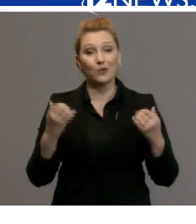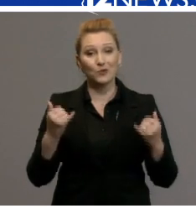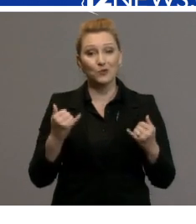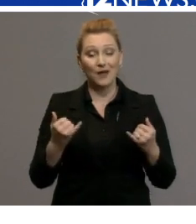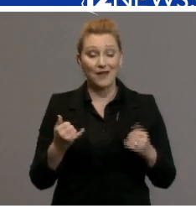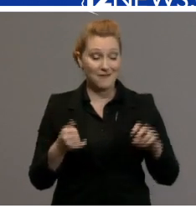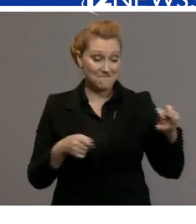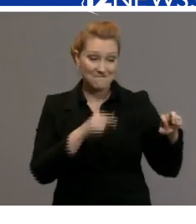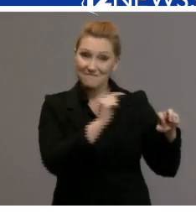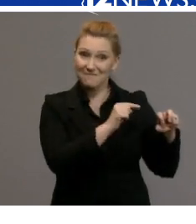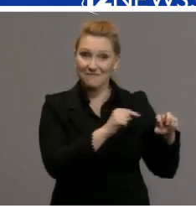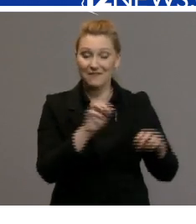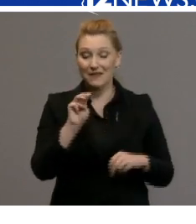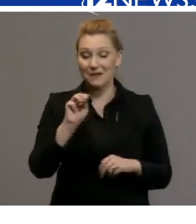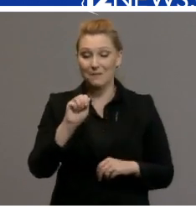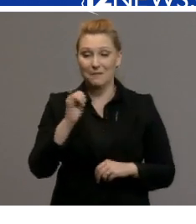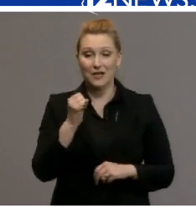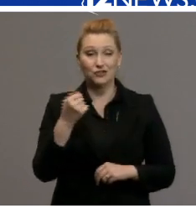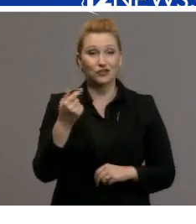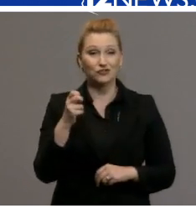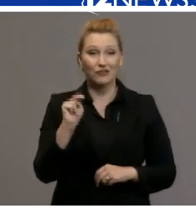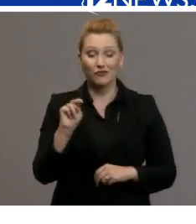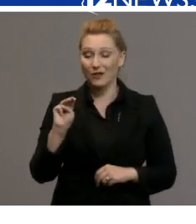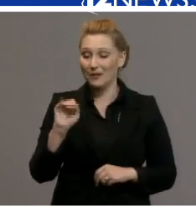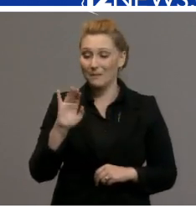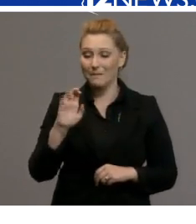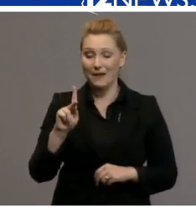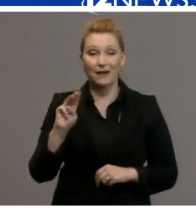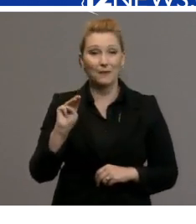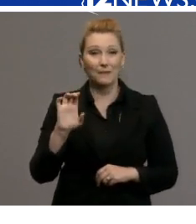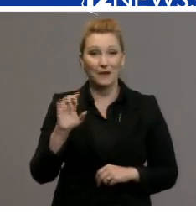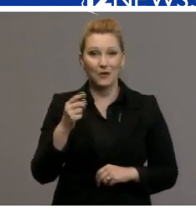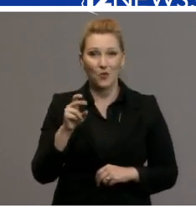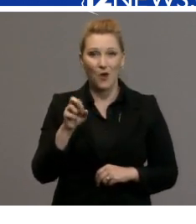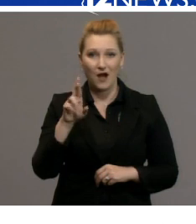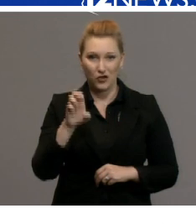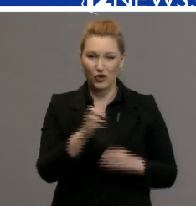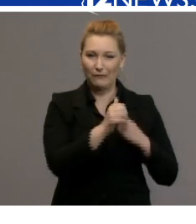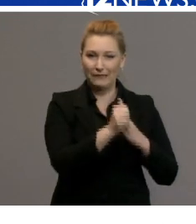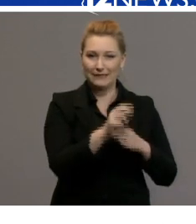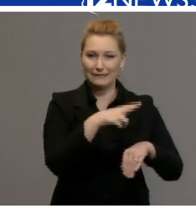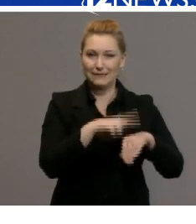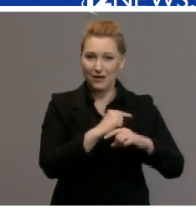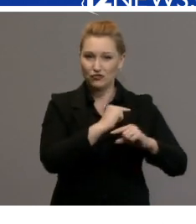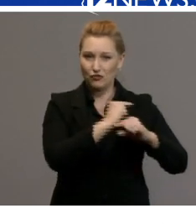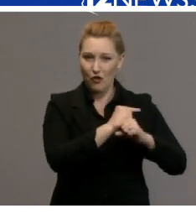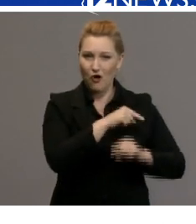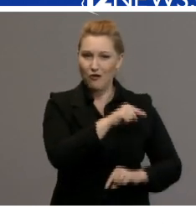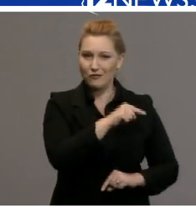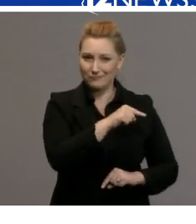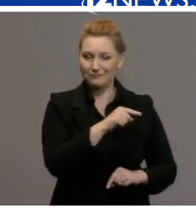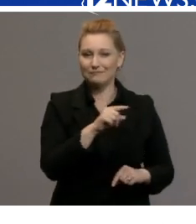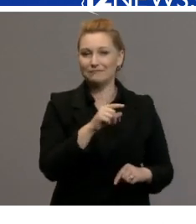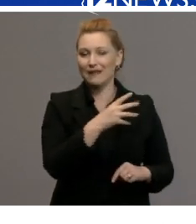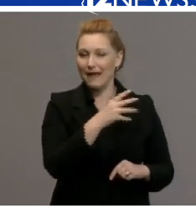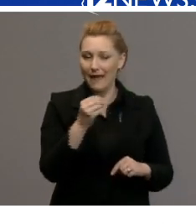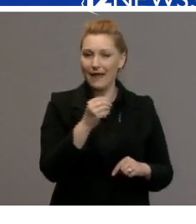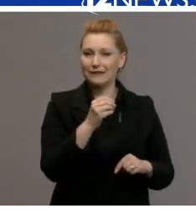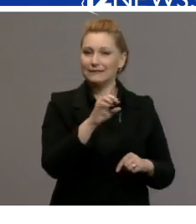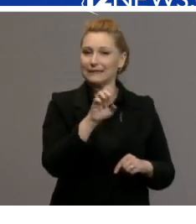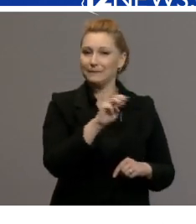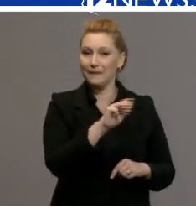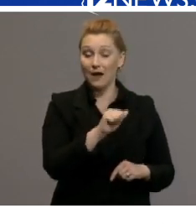Mick McGuire, who leads up the National Guard and our effort at DEMA, and Dr. Kara Christ, who's